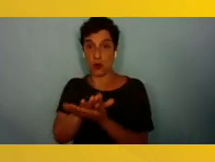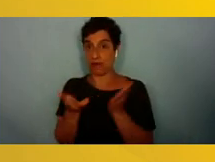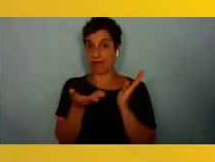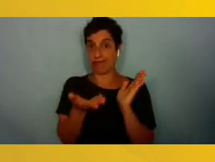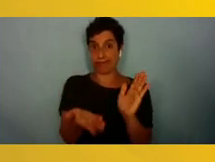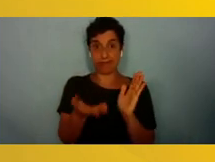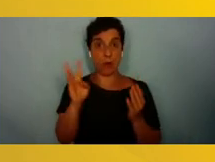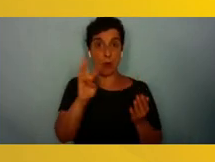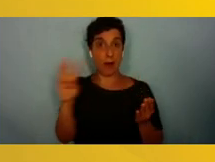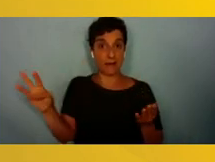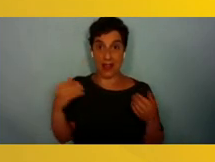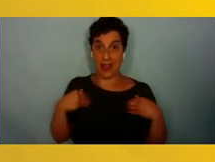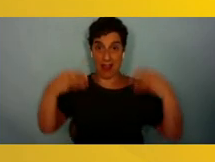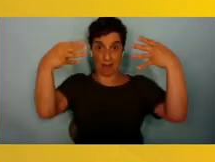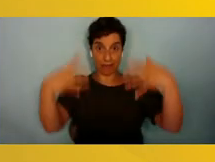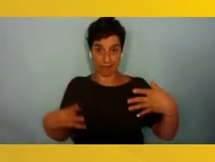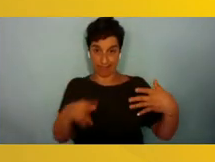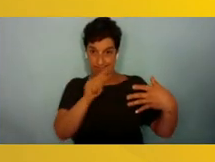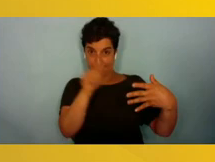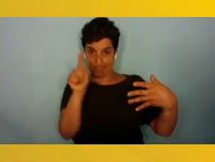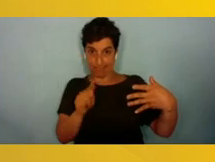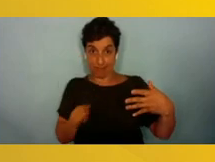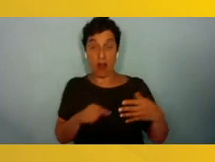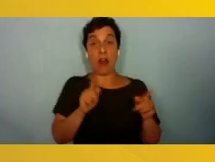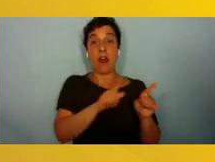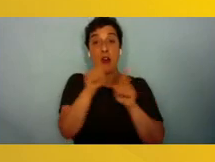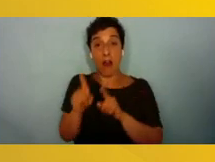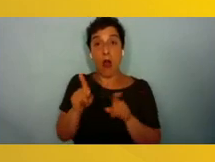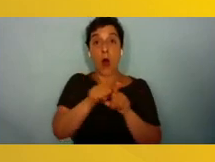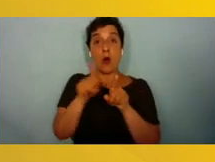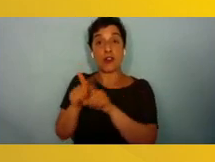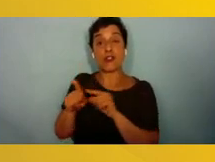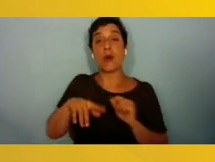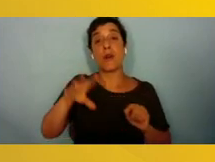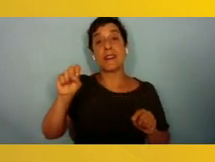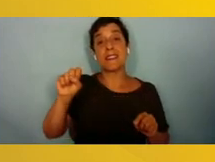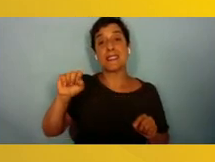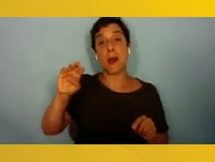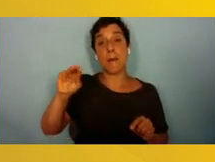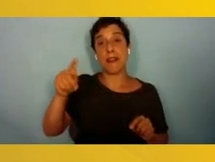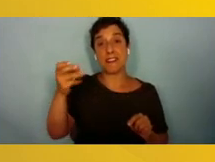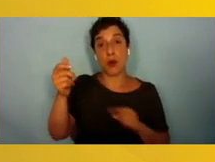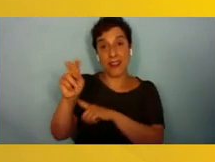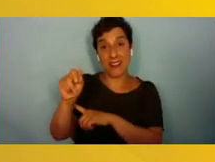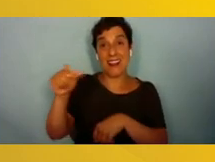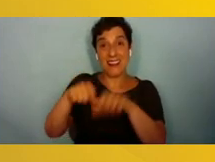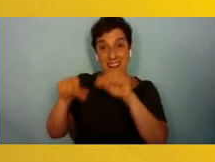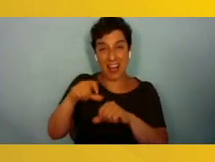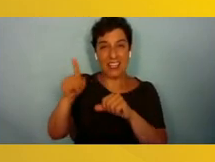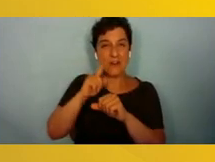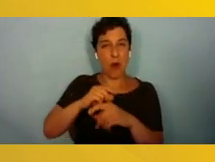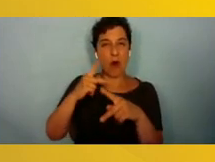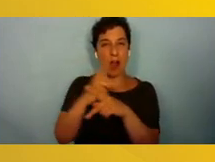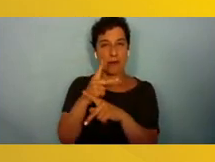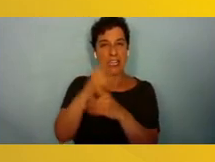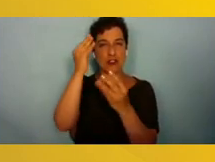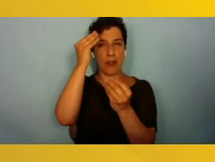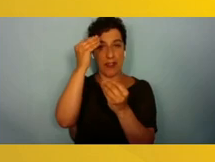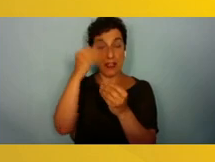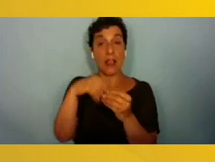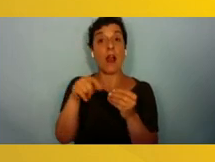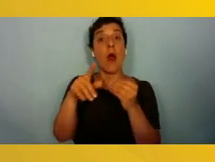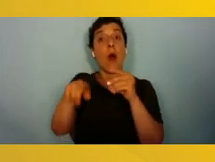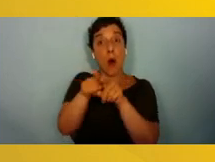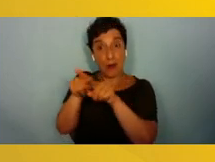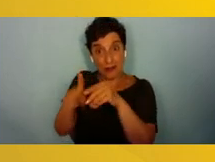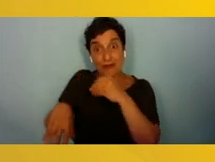website. And then finally, Smithsonian Science for Computational Thinking is designed to supplement Smithsonian Science for the Classroom, which